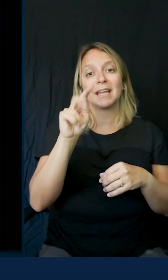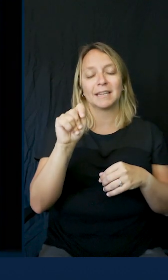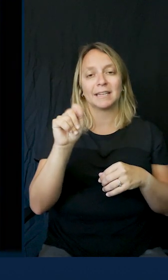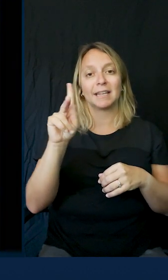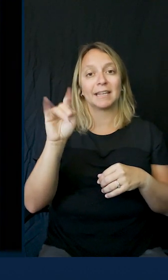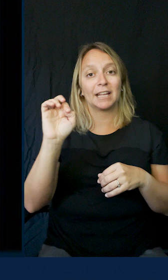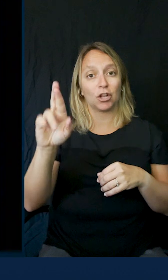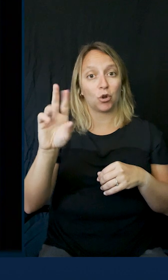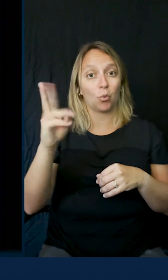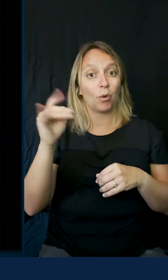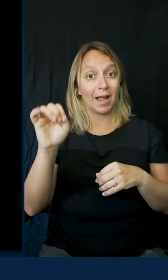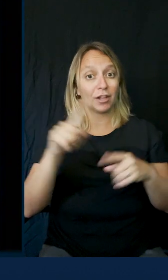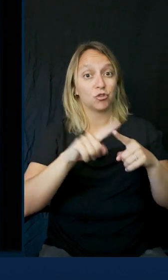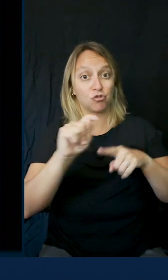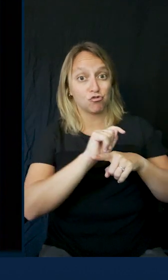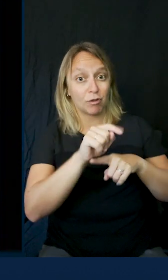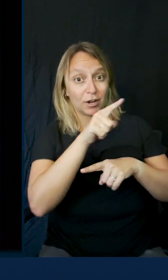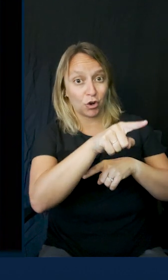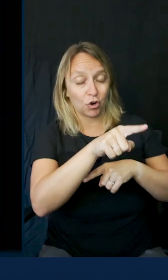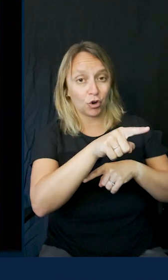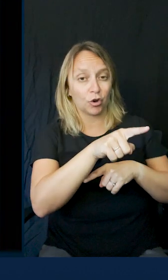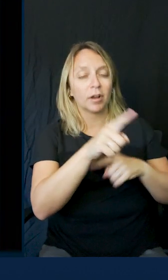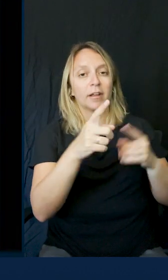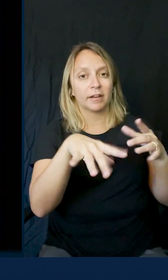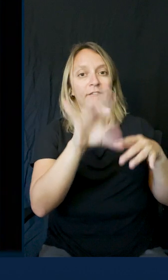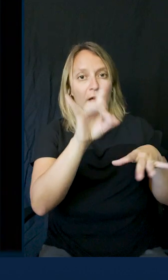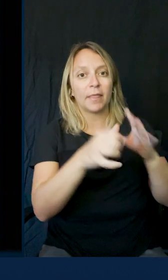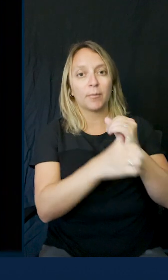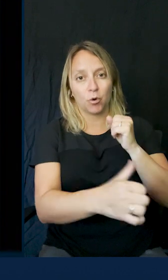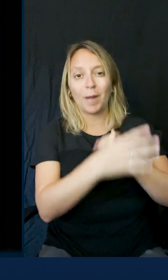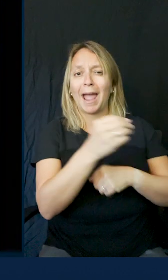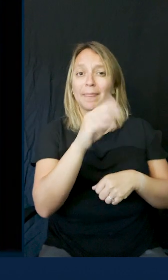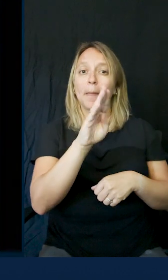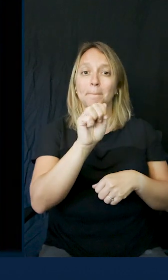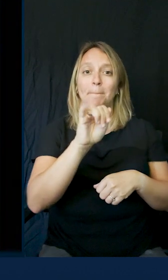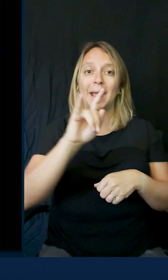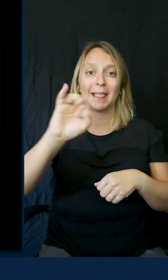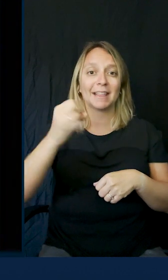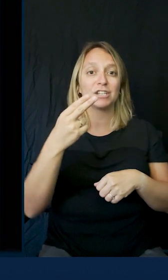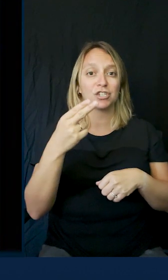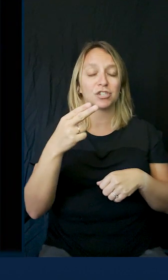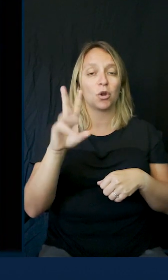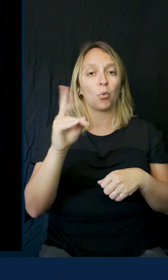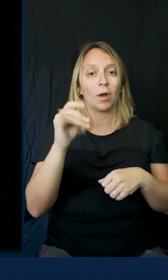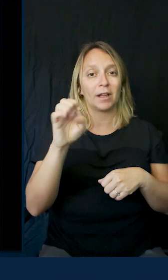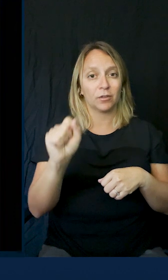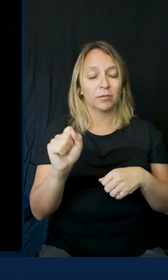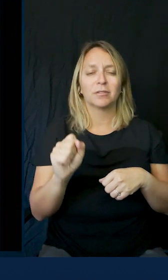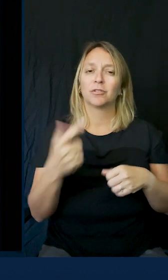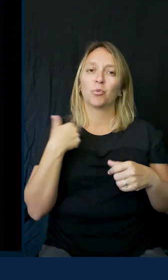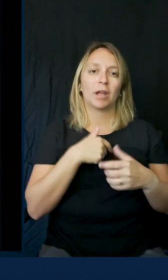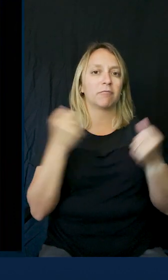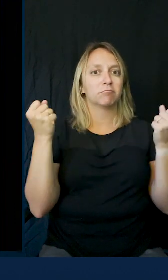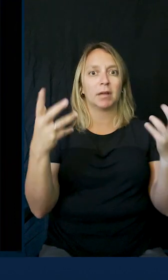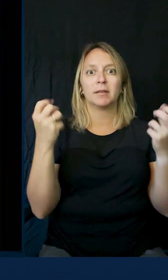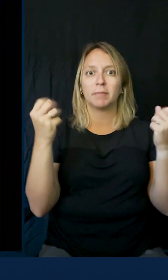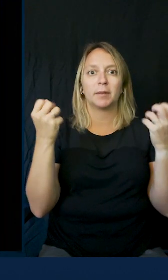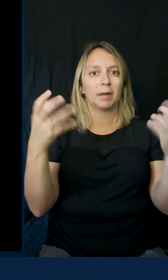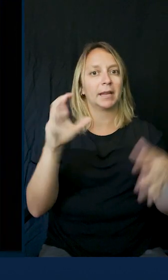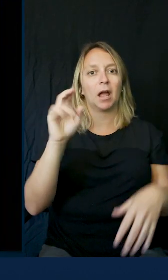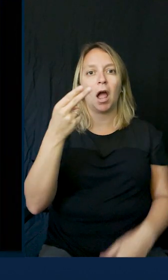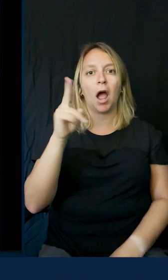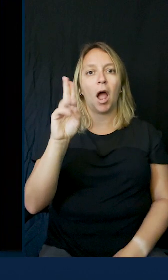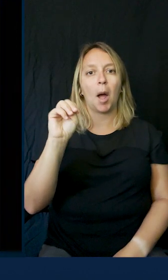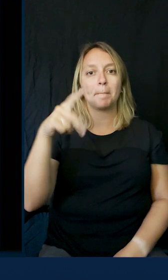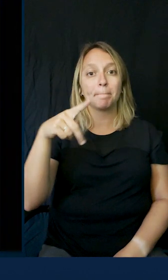on, as well as all of the baleen whales that occur in the Salish Sea. So we've got just a massive number of humpbacks coming